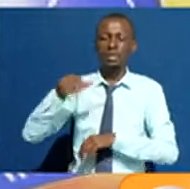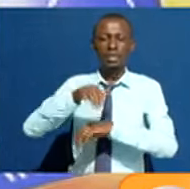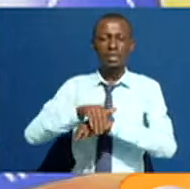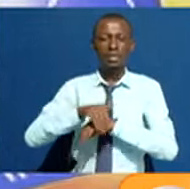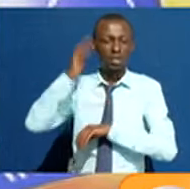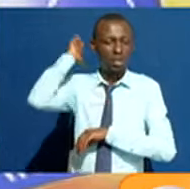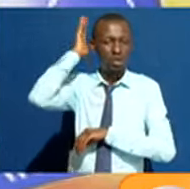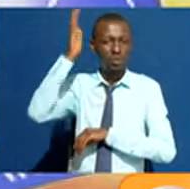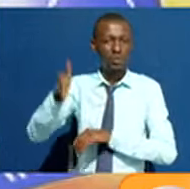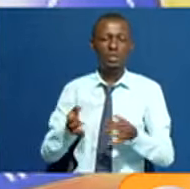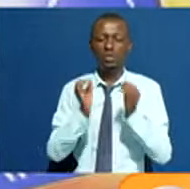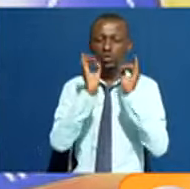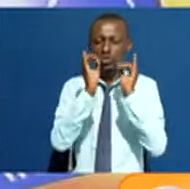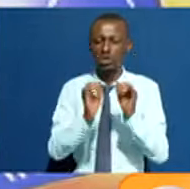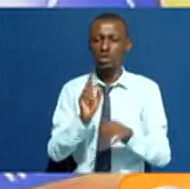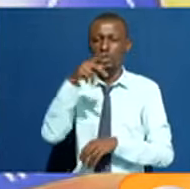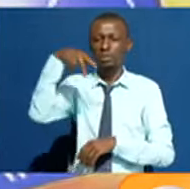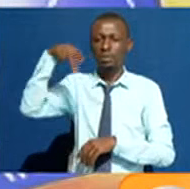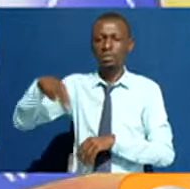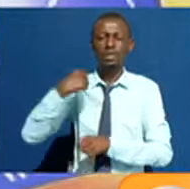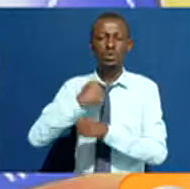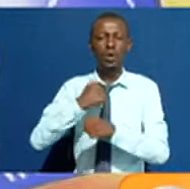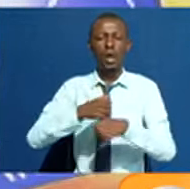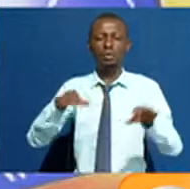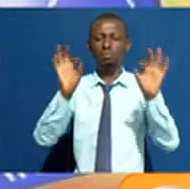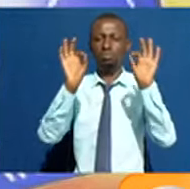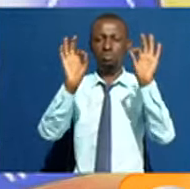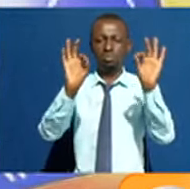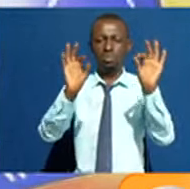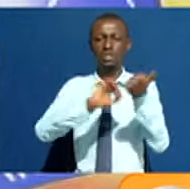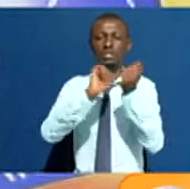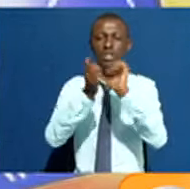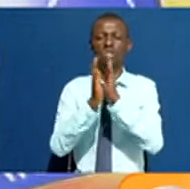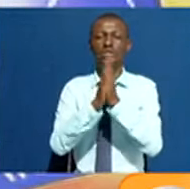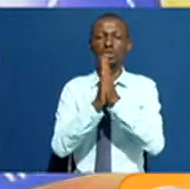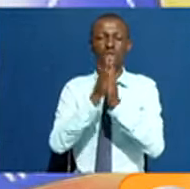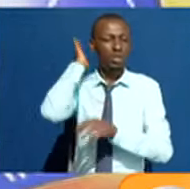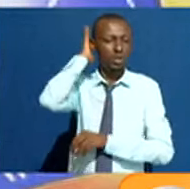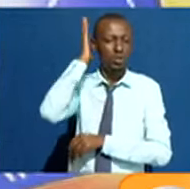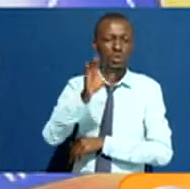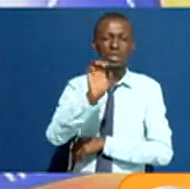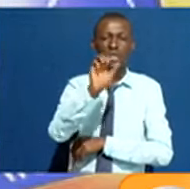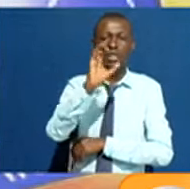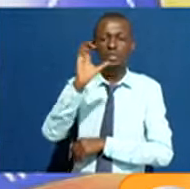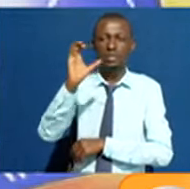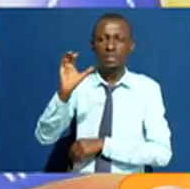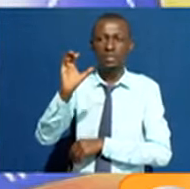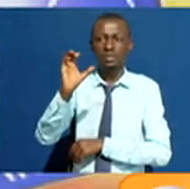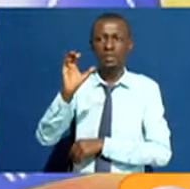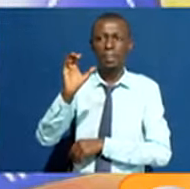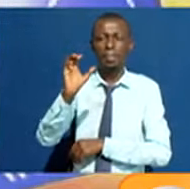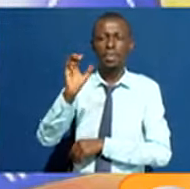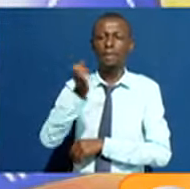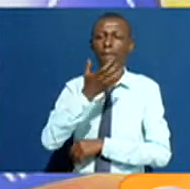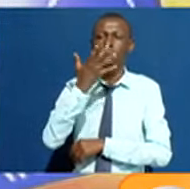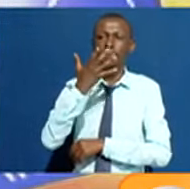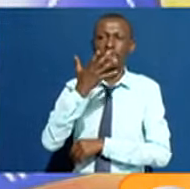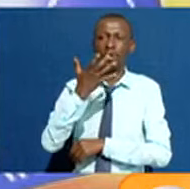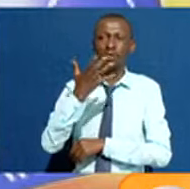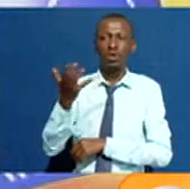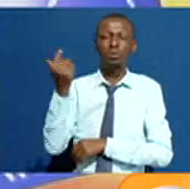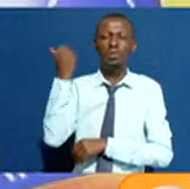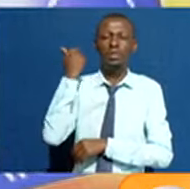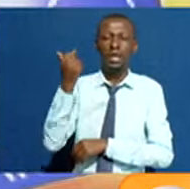Will a new broom sweep clean? Will the narrative change so that EACC does not have to give detailed statistics